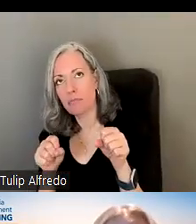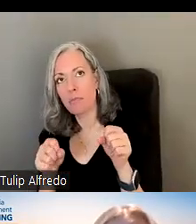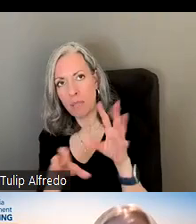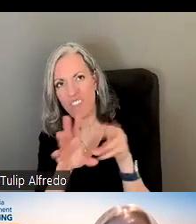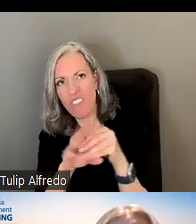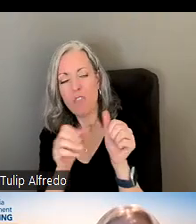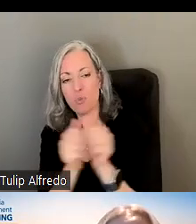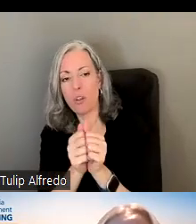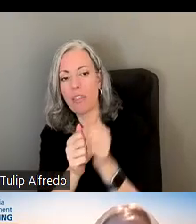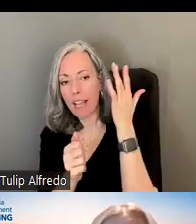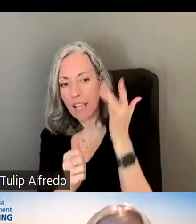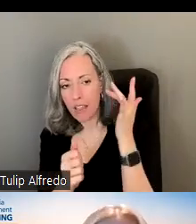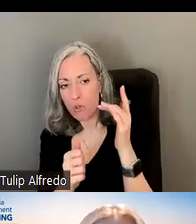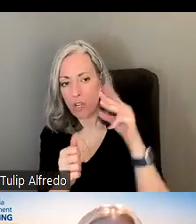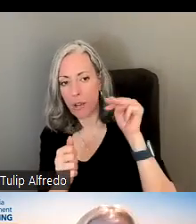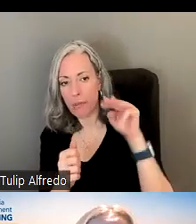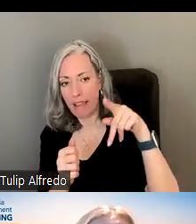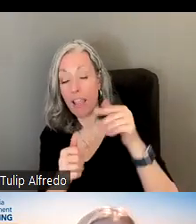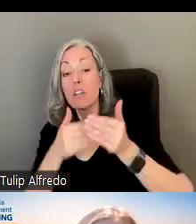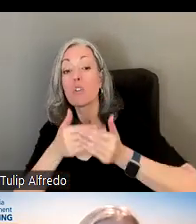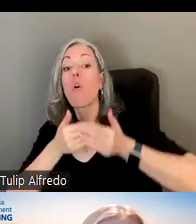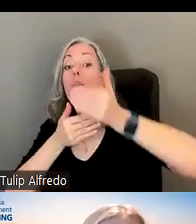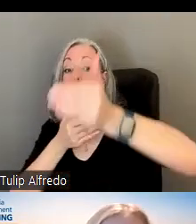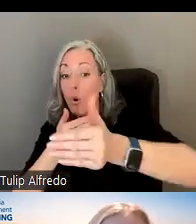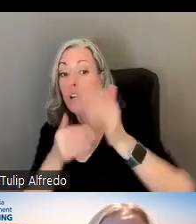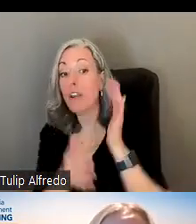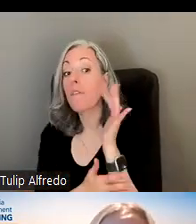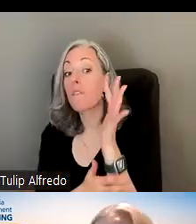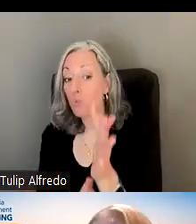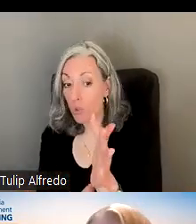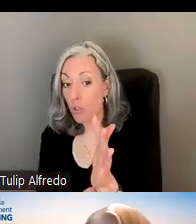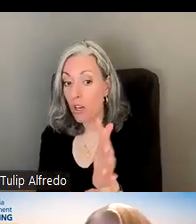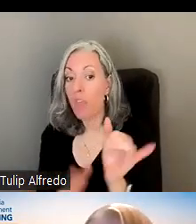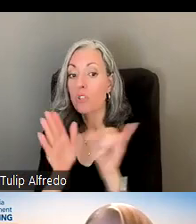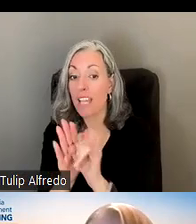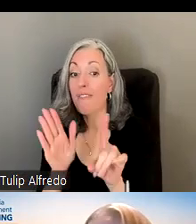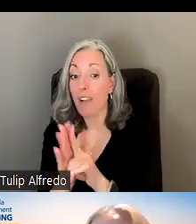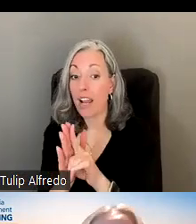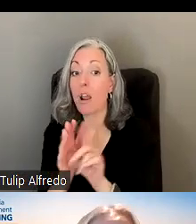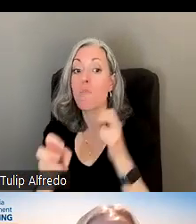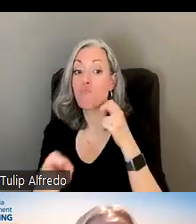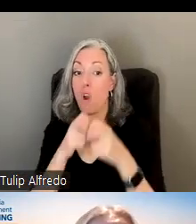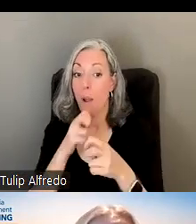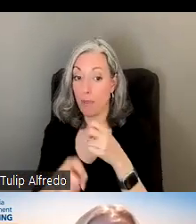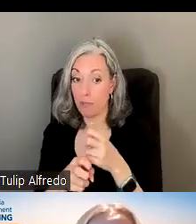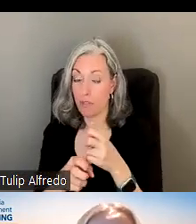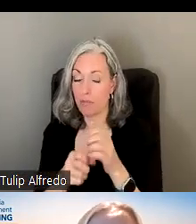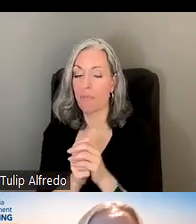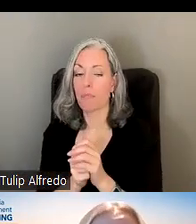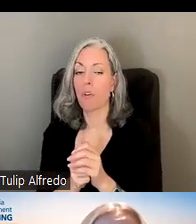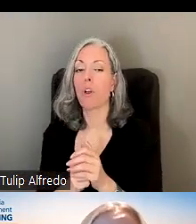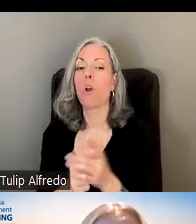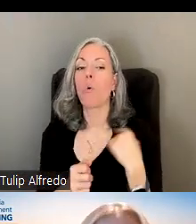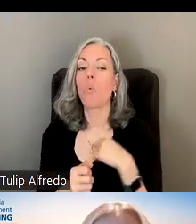California's Master Plan for Aging to move forward on those identified problem areas. And then we know that there is a